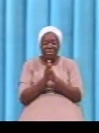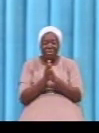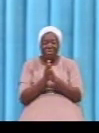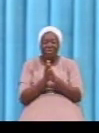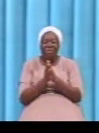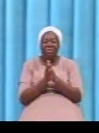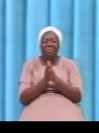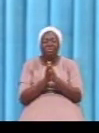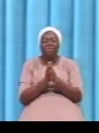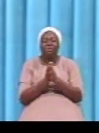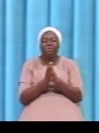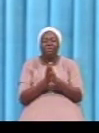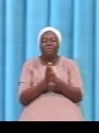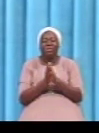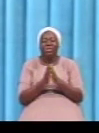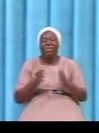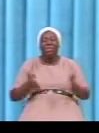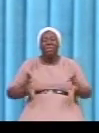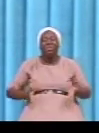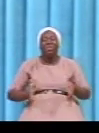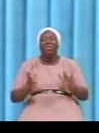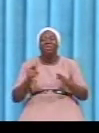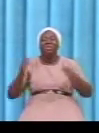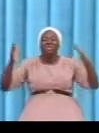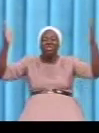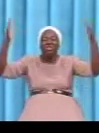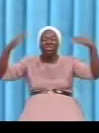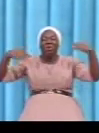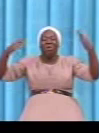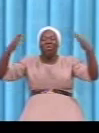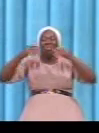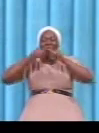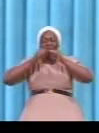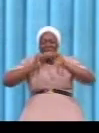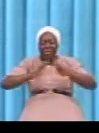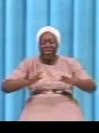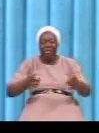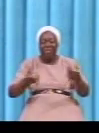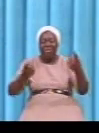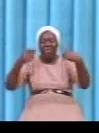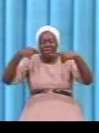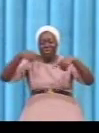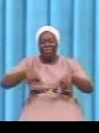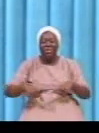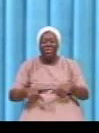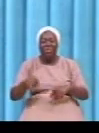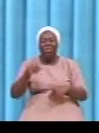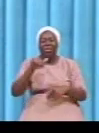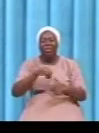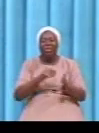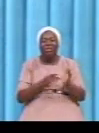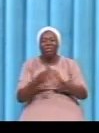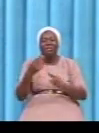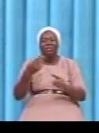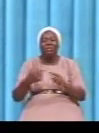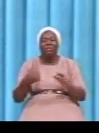Lord. Let the showers come down. In Jesus' name we